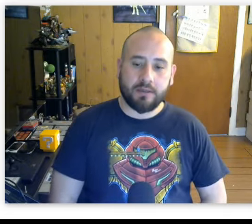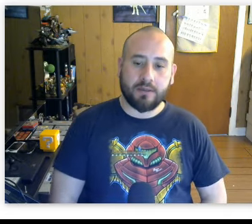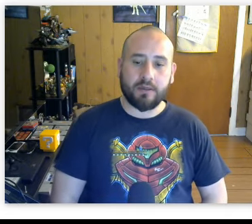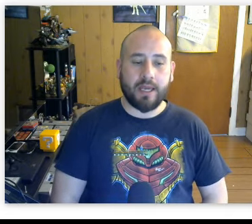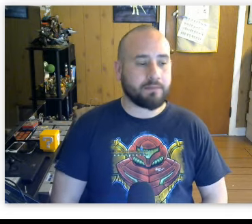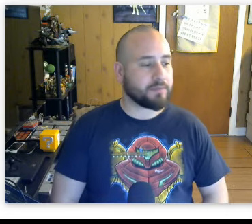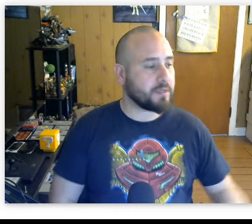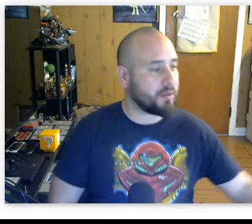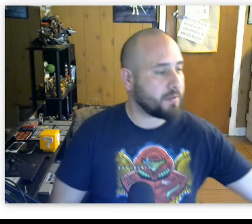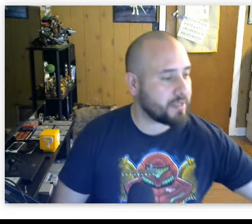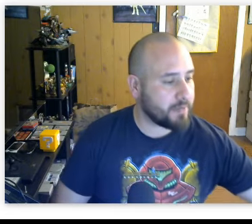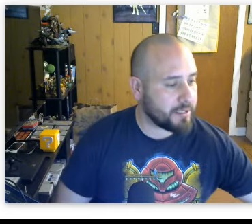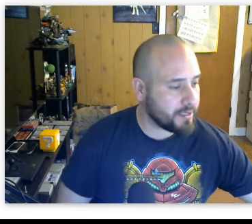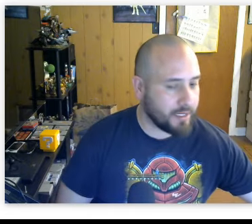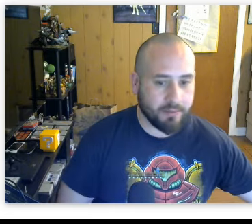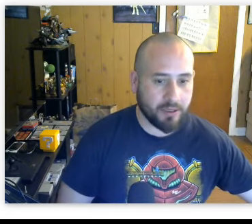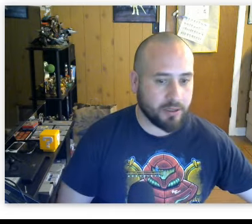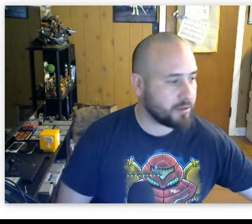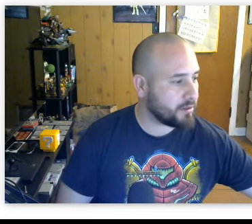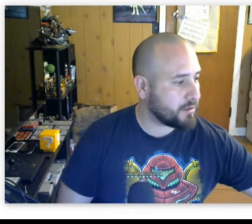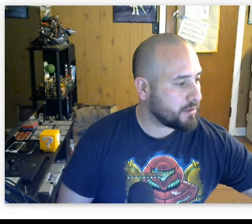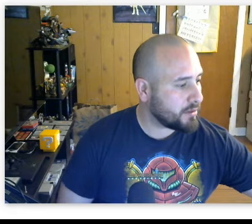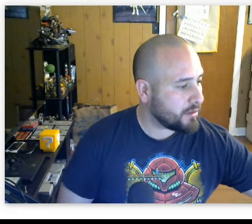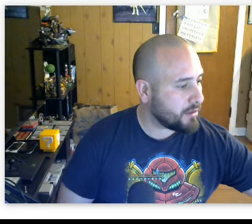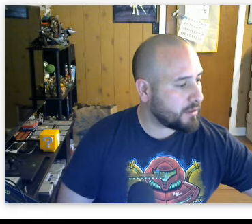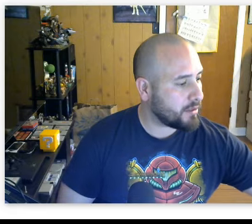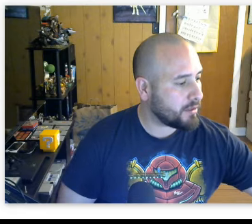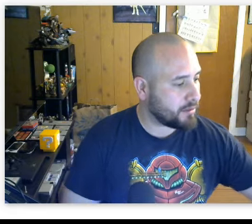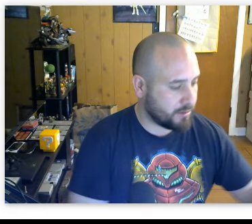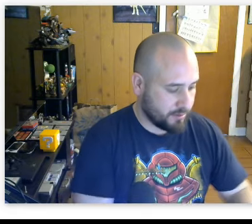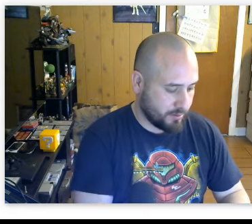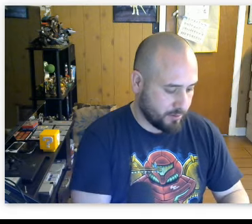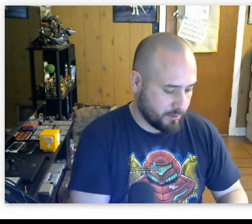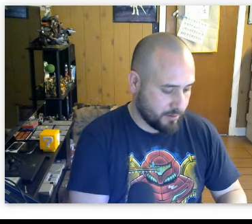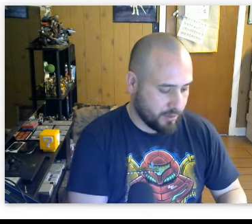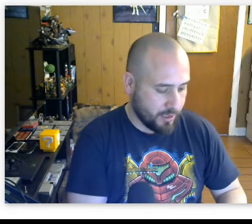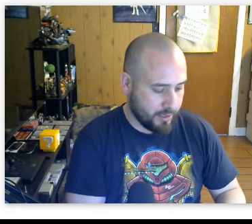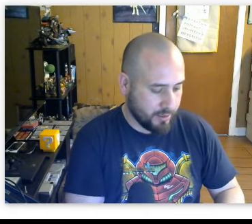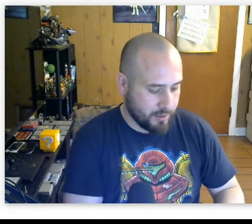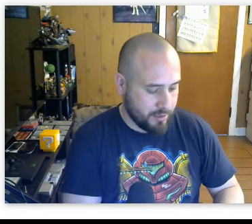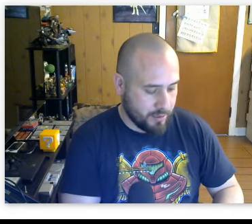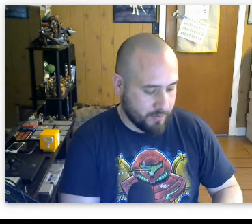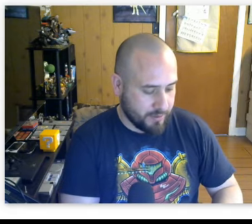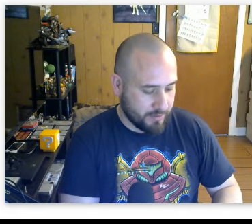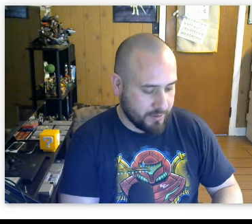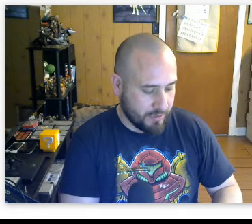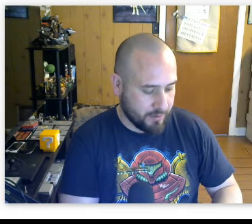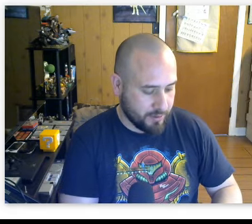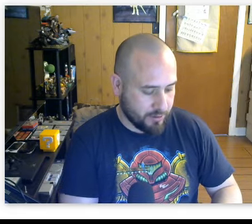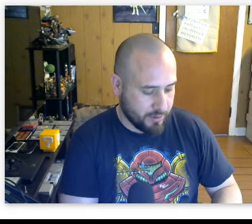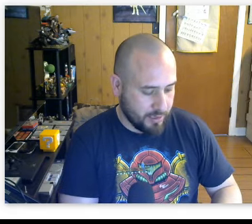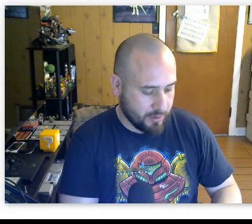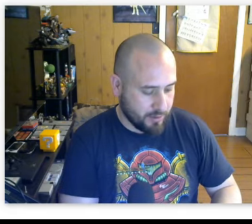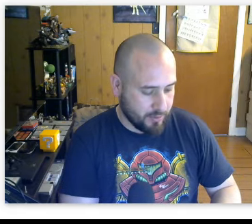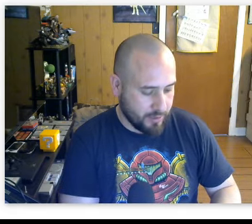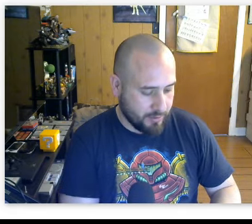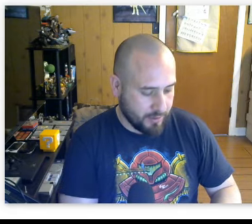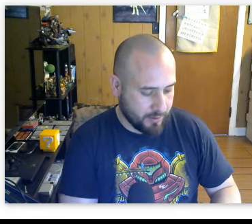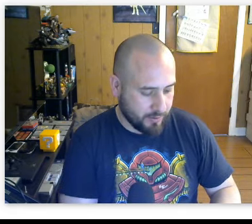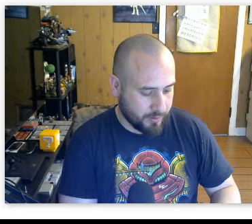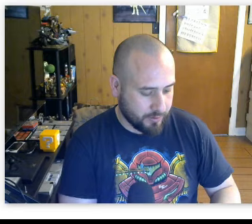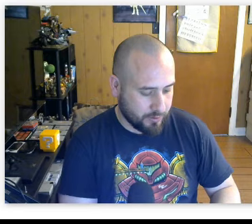unit. Okay. Oh, let me set my timer. Uh, Sorry. I want to set my timer so that I know